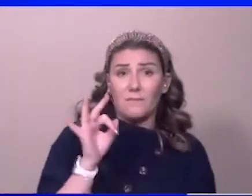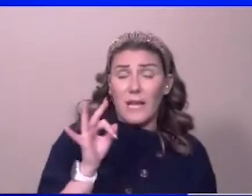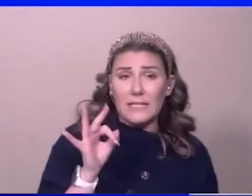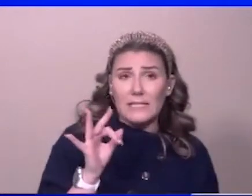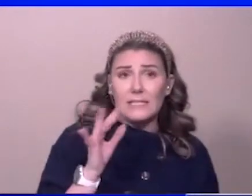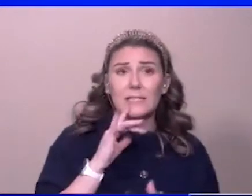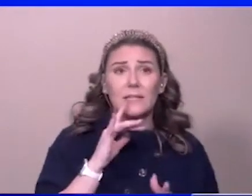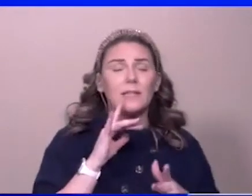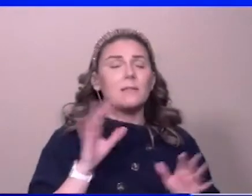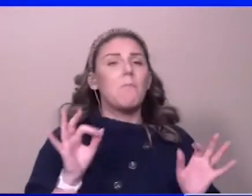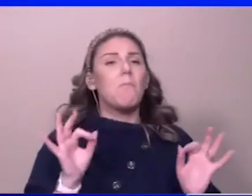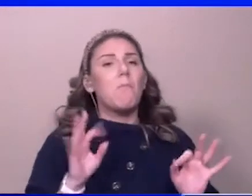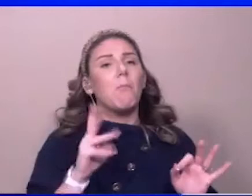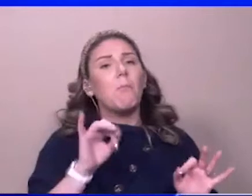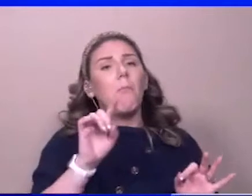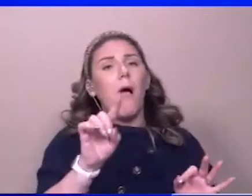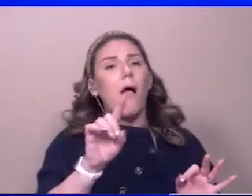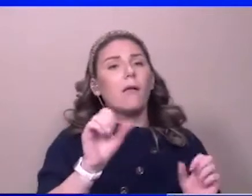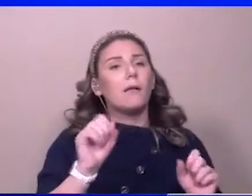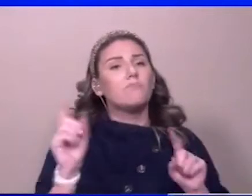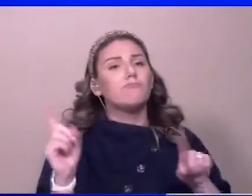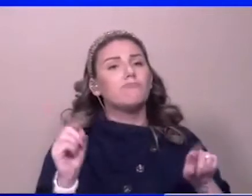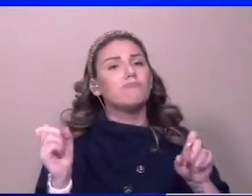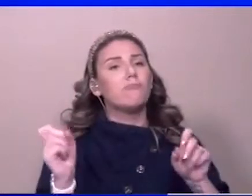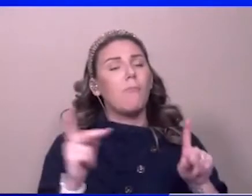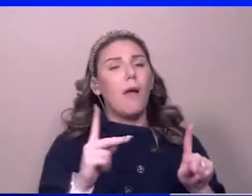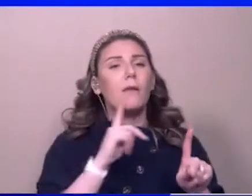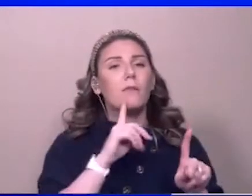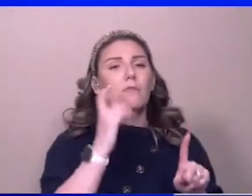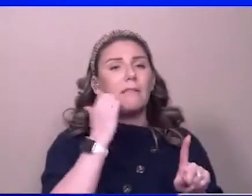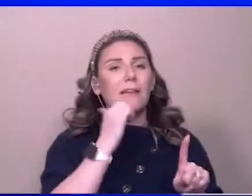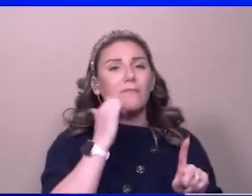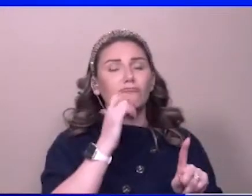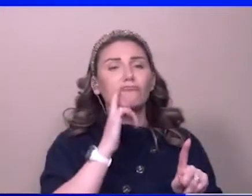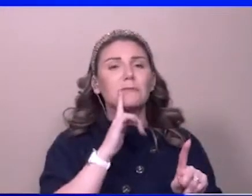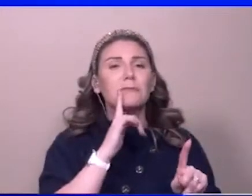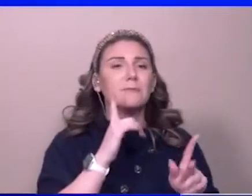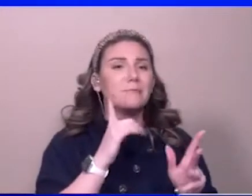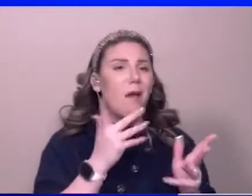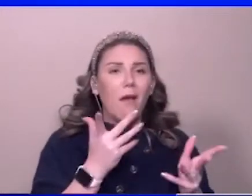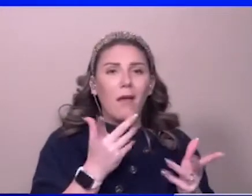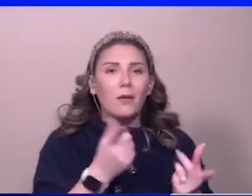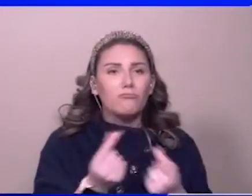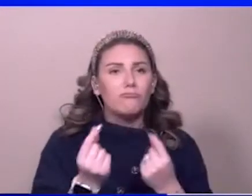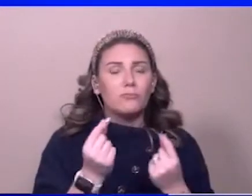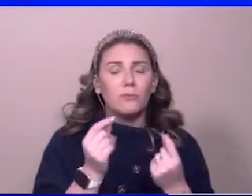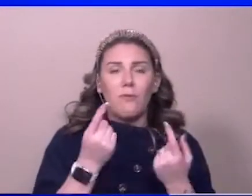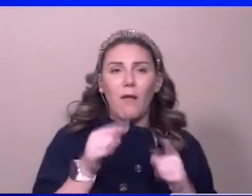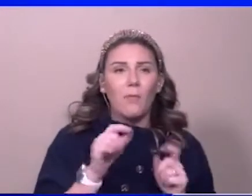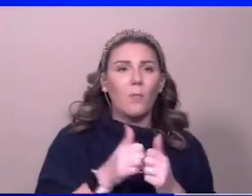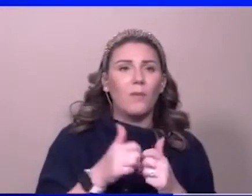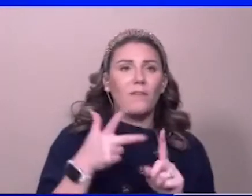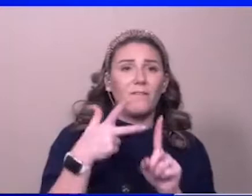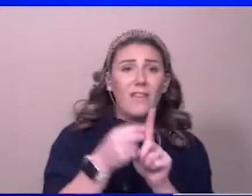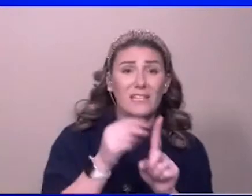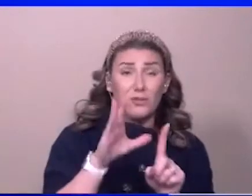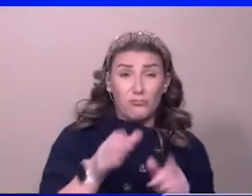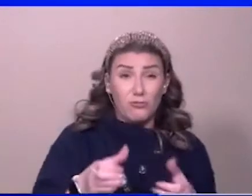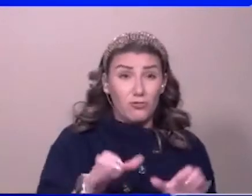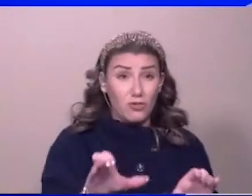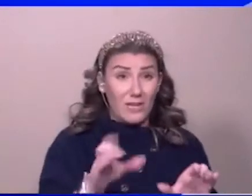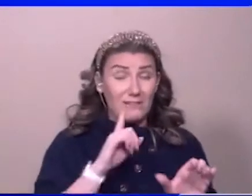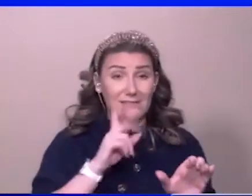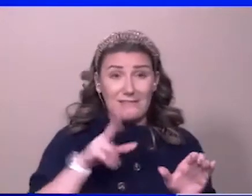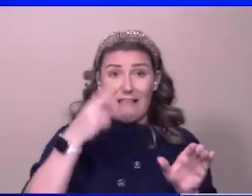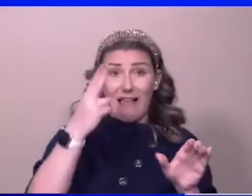is a mild case and you can get back to your regular daily routine. And that can happen with vaccination. Your chances of that happening is much higher